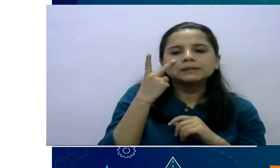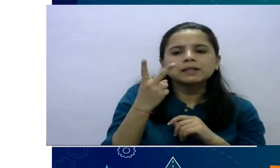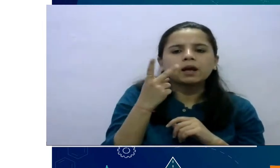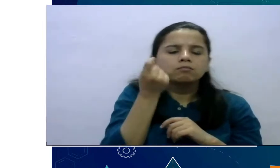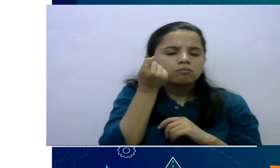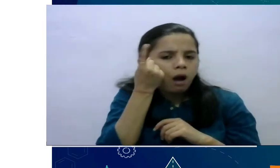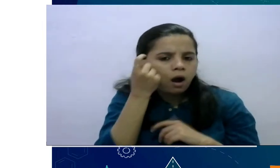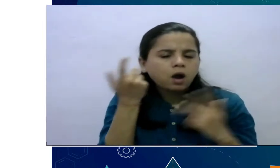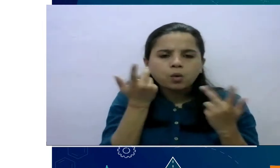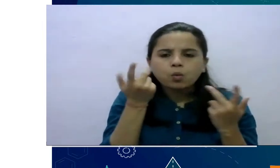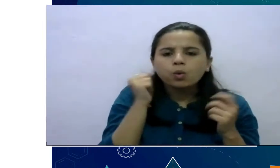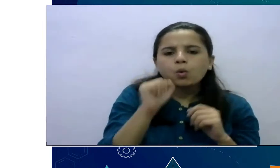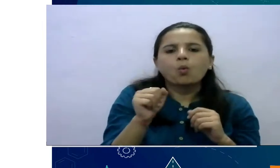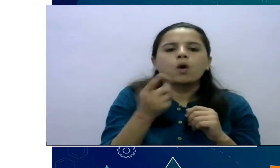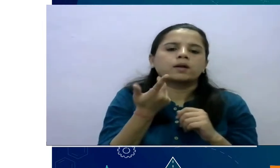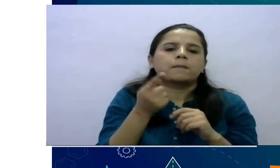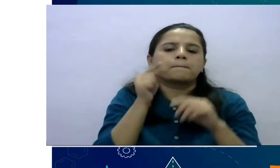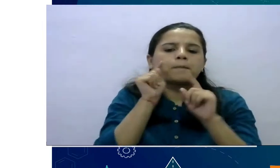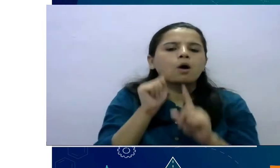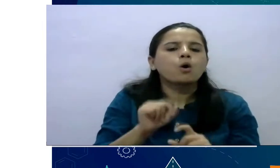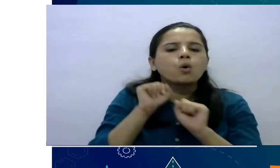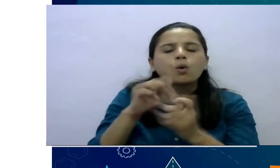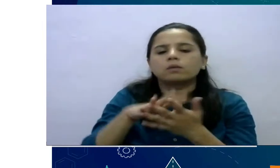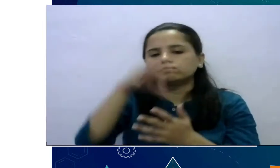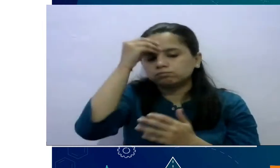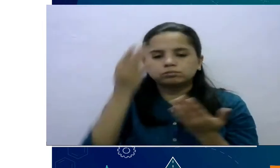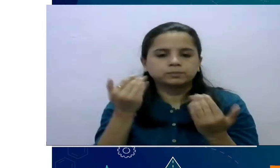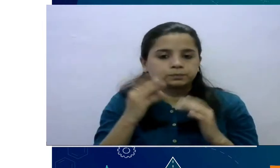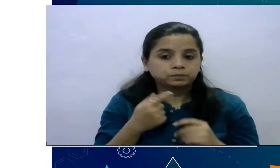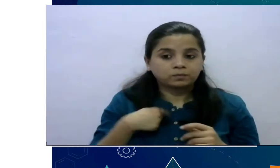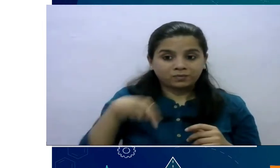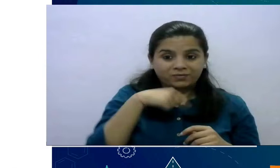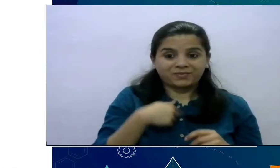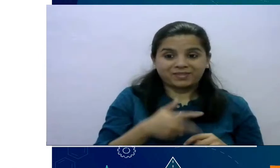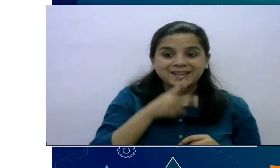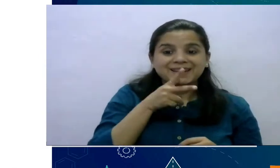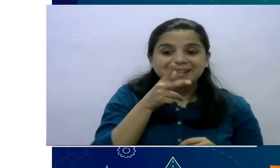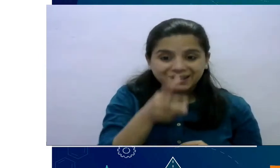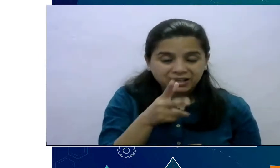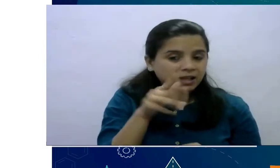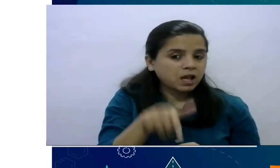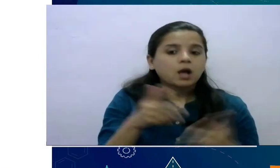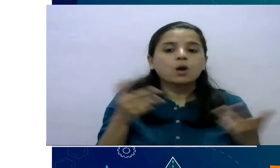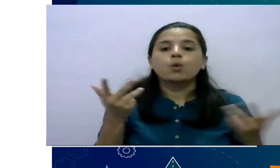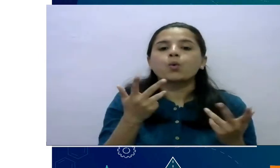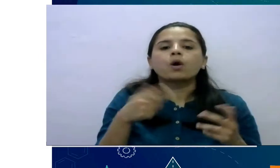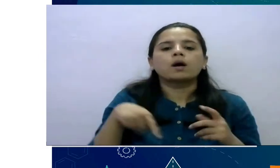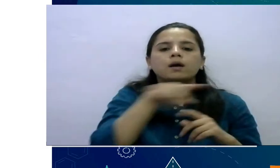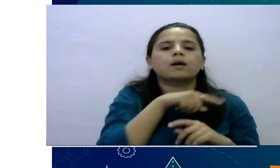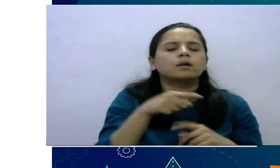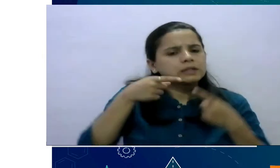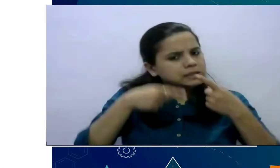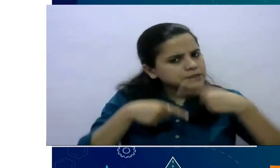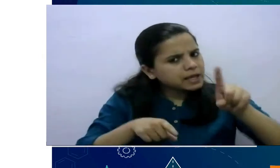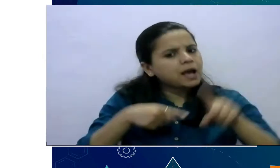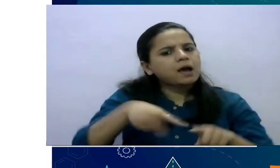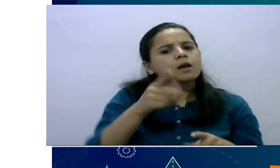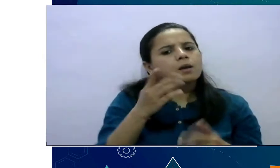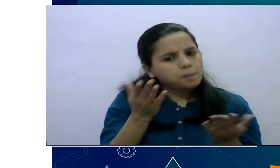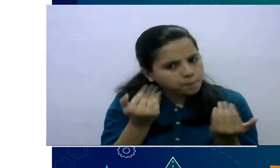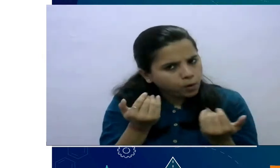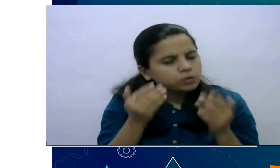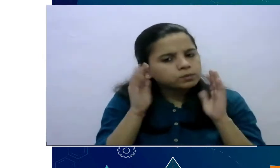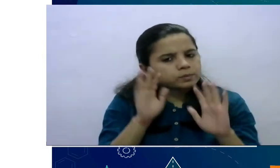understand their properties in a better way. Now, instead of me telling you what are the properties, you yourself will be